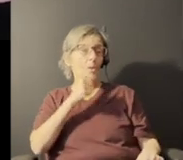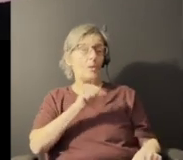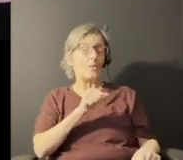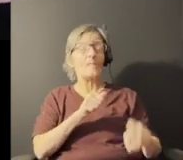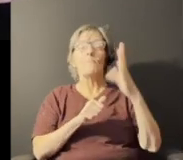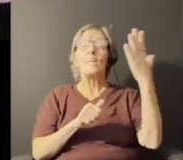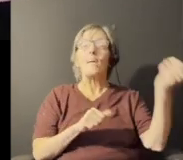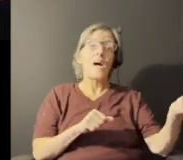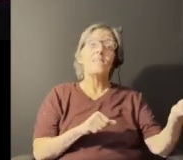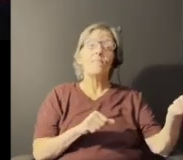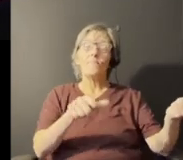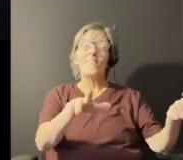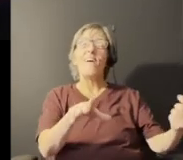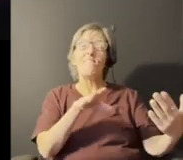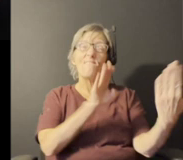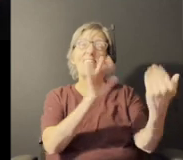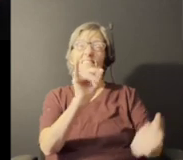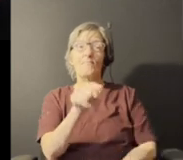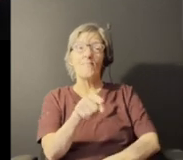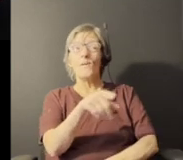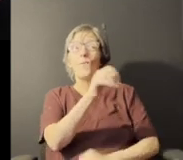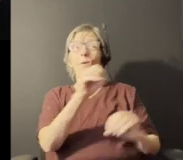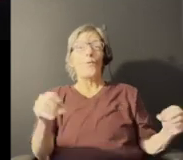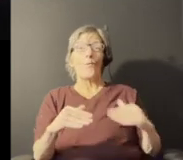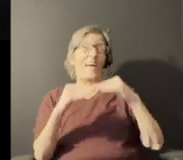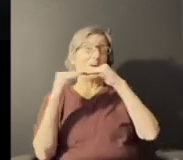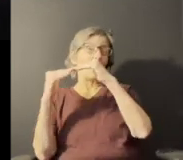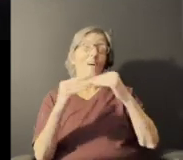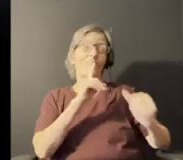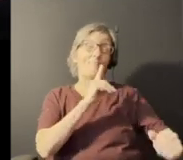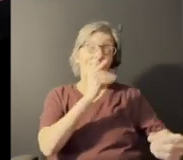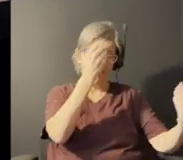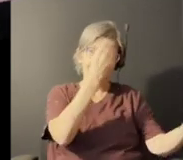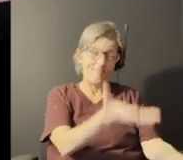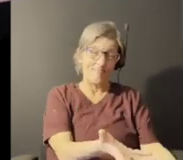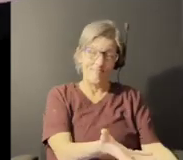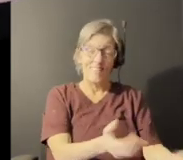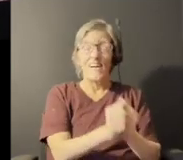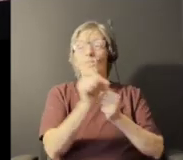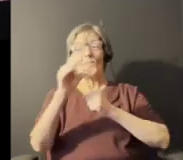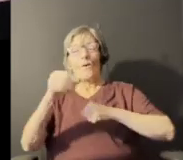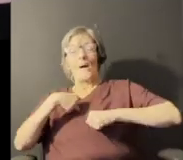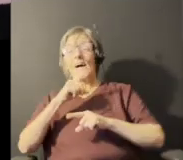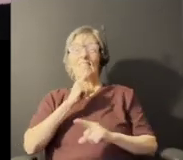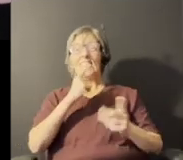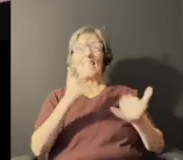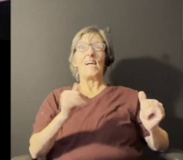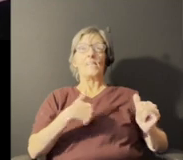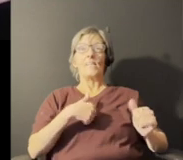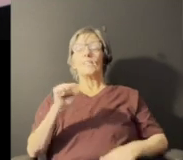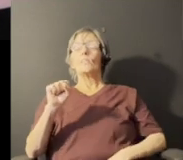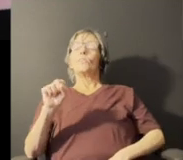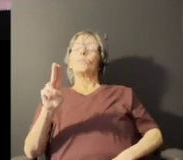girls because let's face it, there is no equality, right? And so I guess you would say I'm